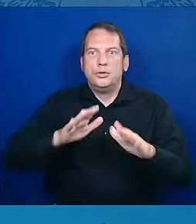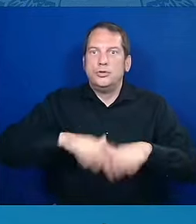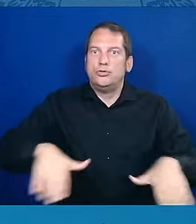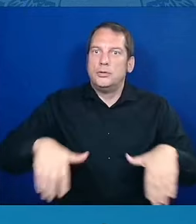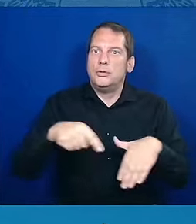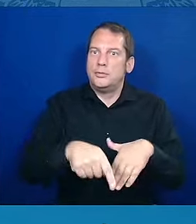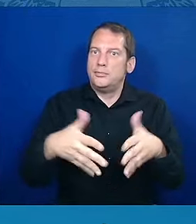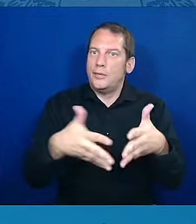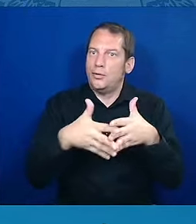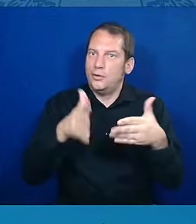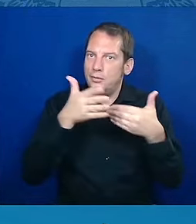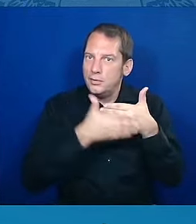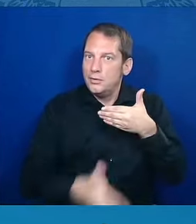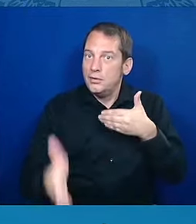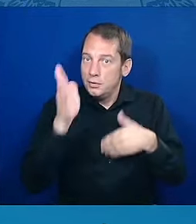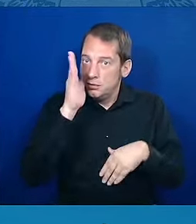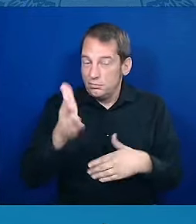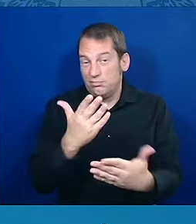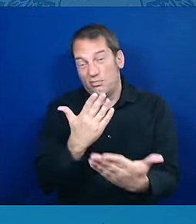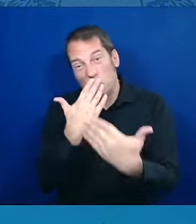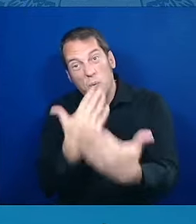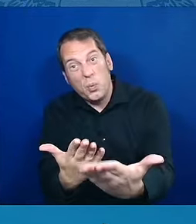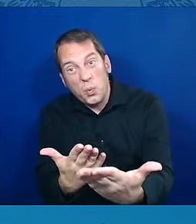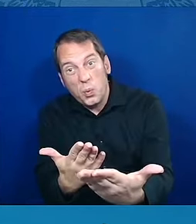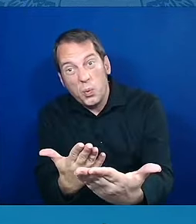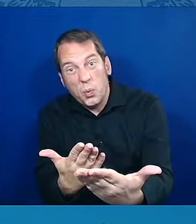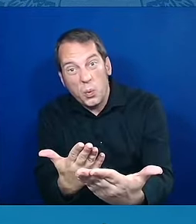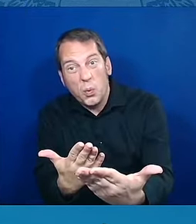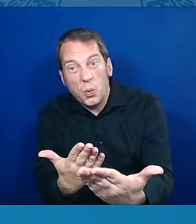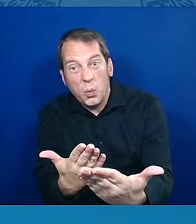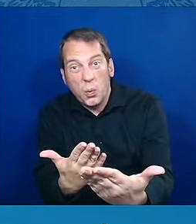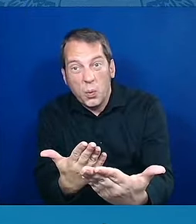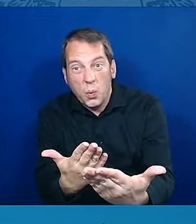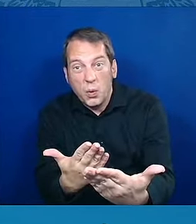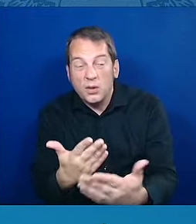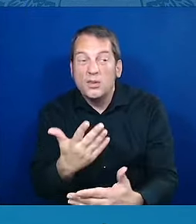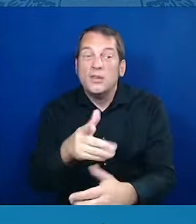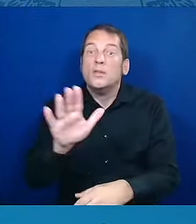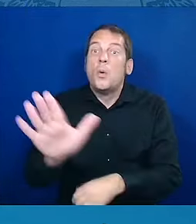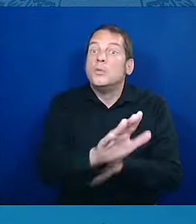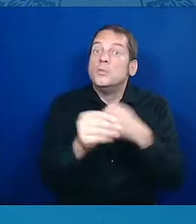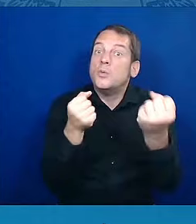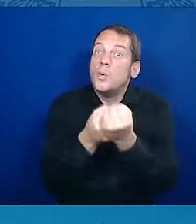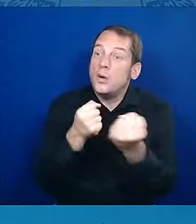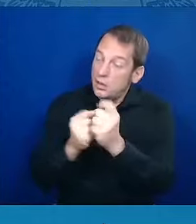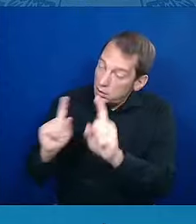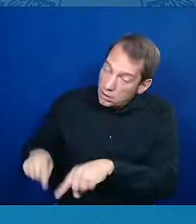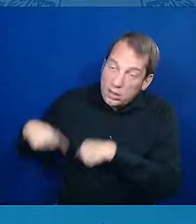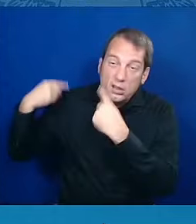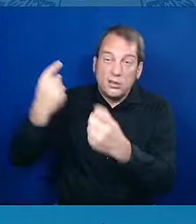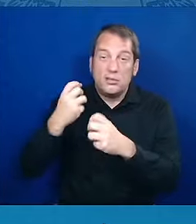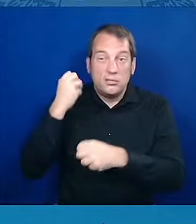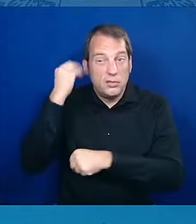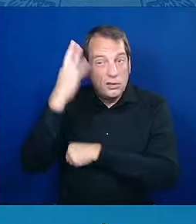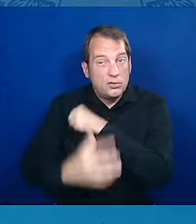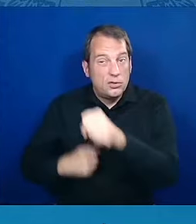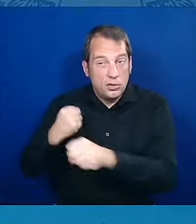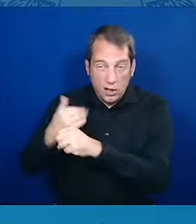And I thank you also for your support over the years and for being the first union to endorse me this